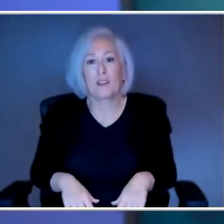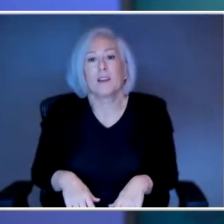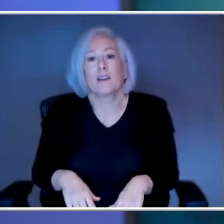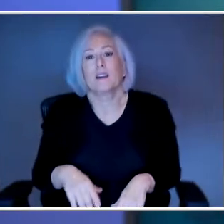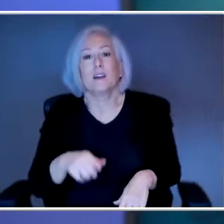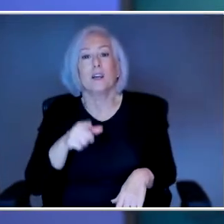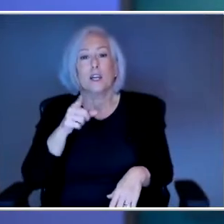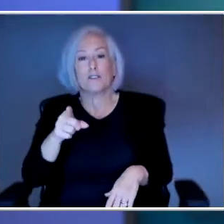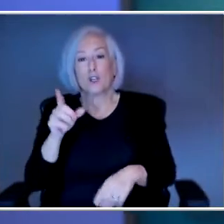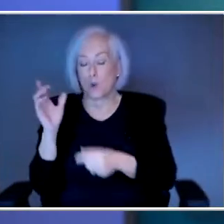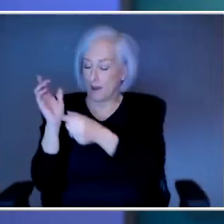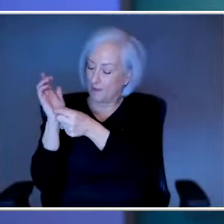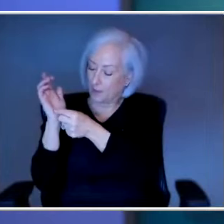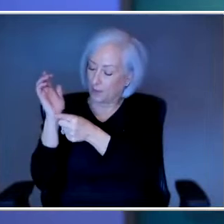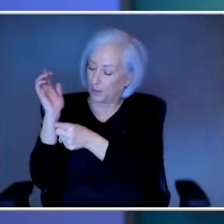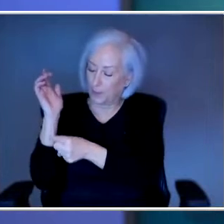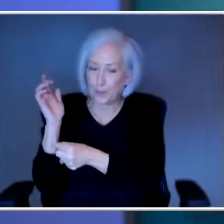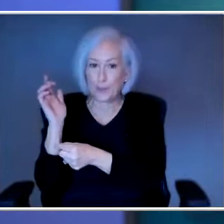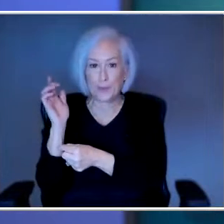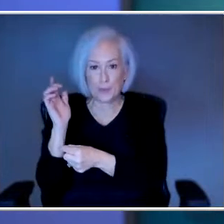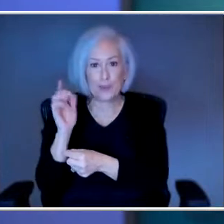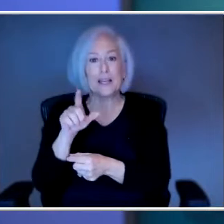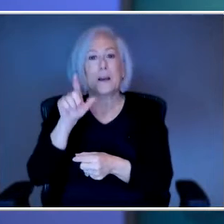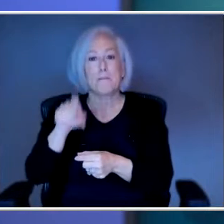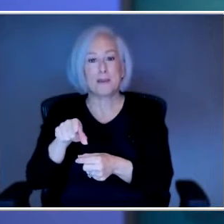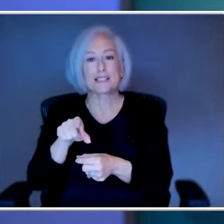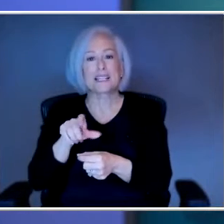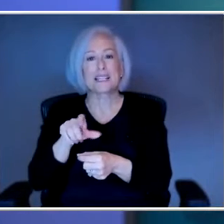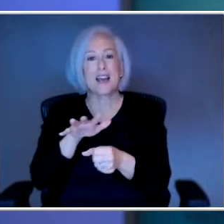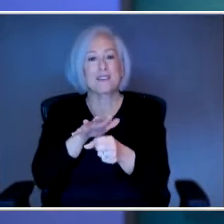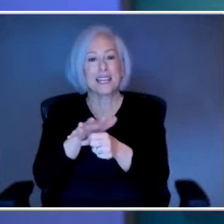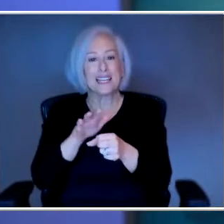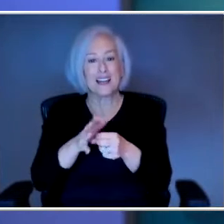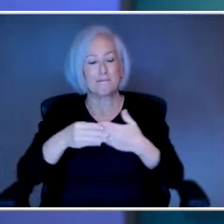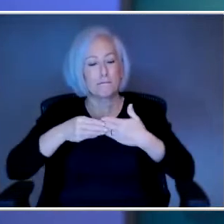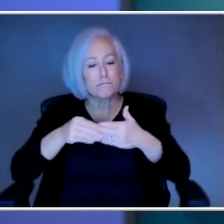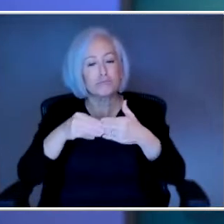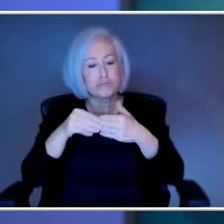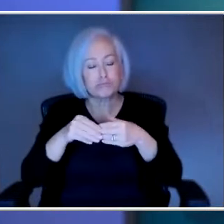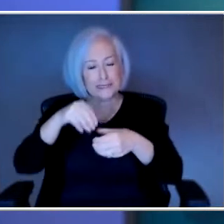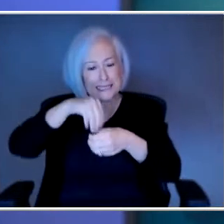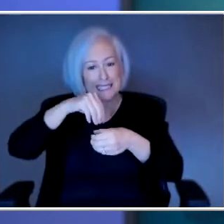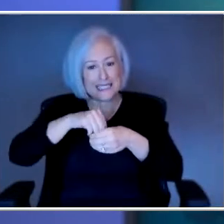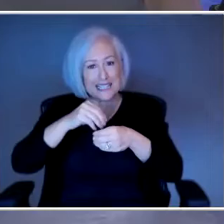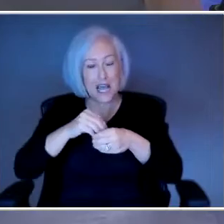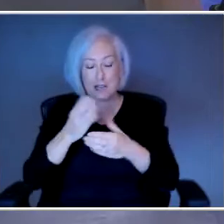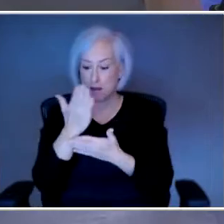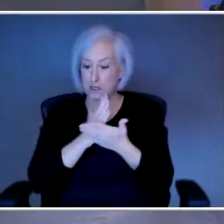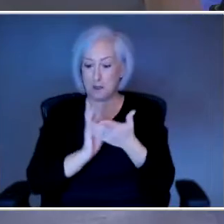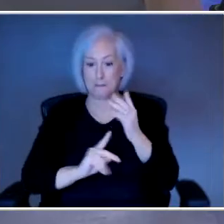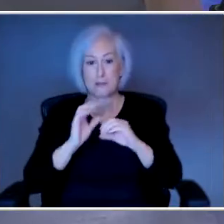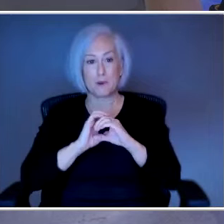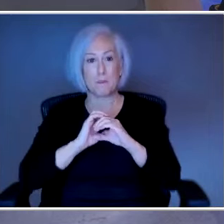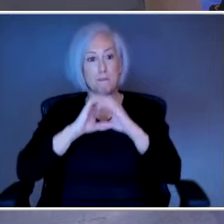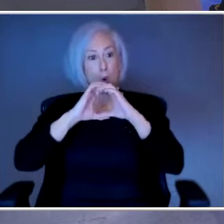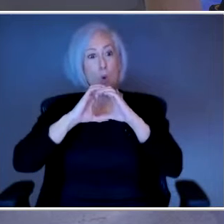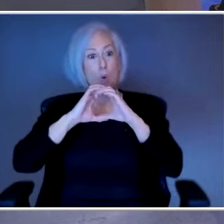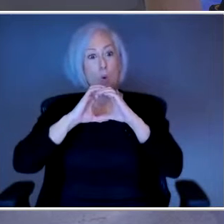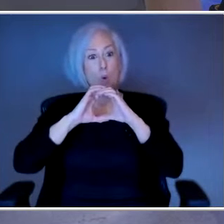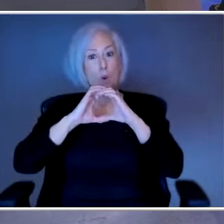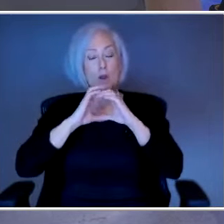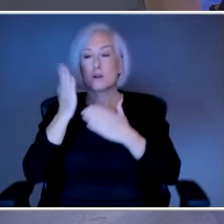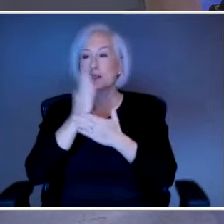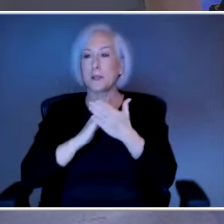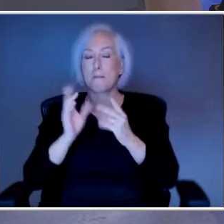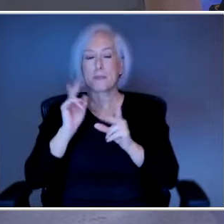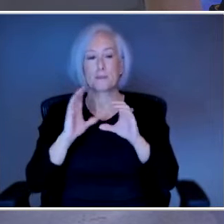and it's got to be filled with a certain amount of contents, so to speak, and some people have a little more space and a little less swelling. Question, Lauren, what was the end